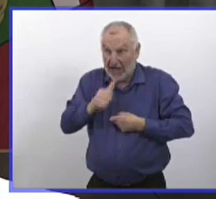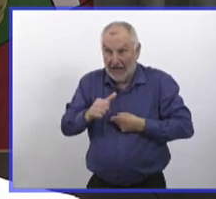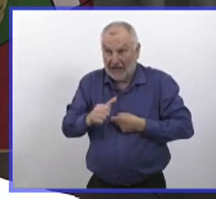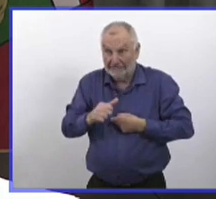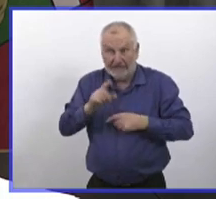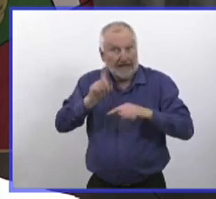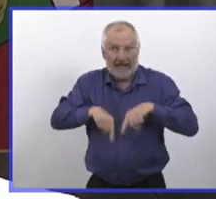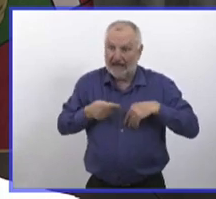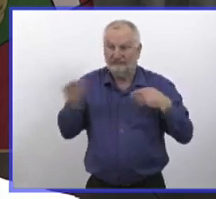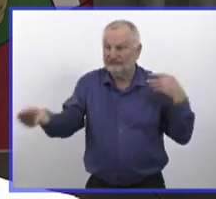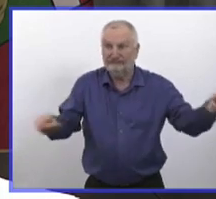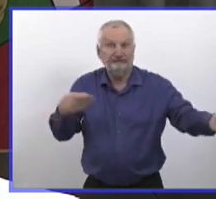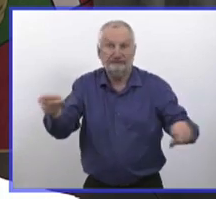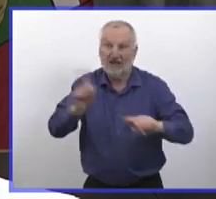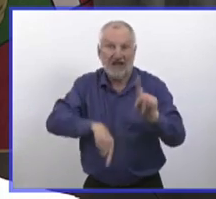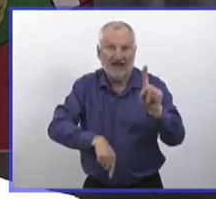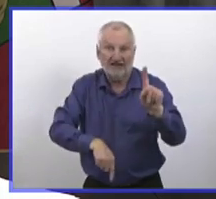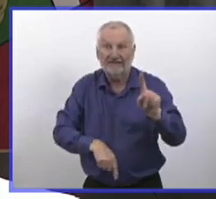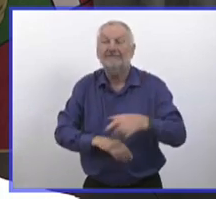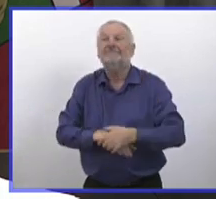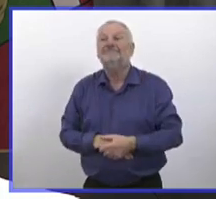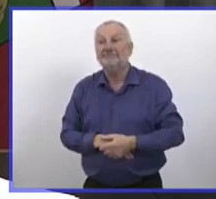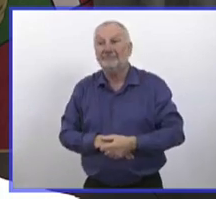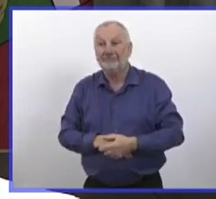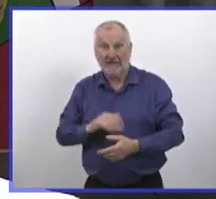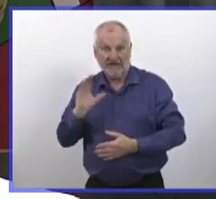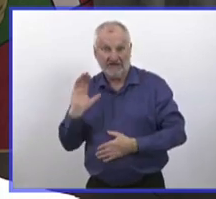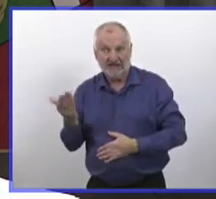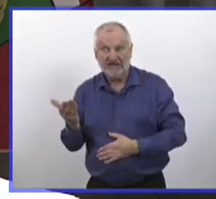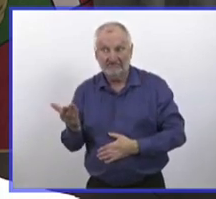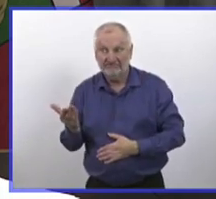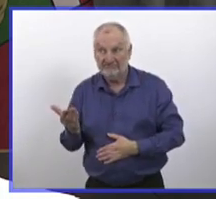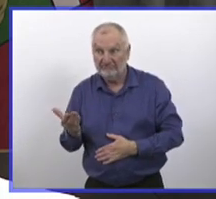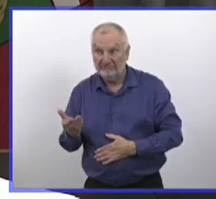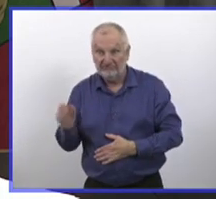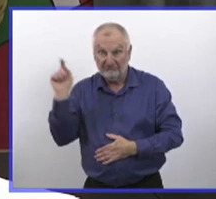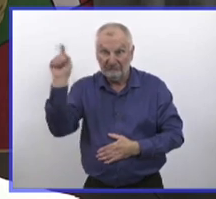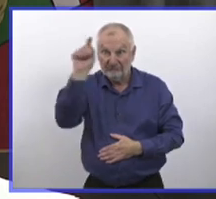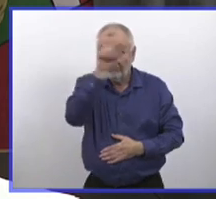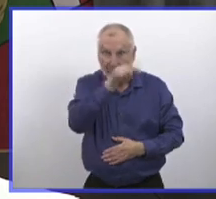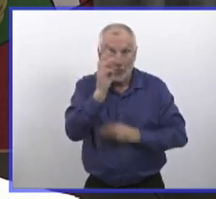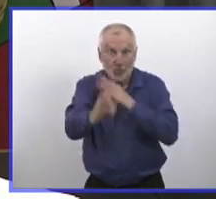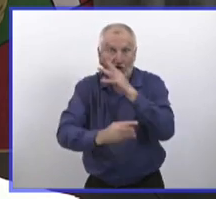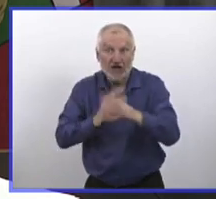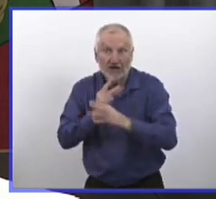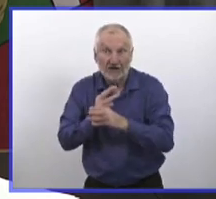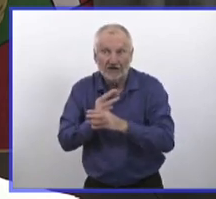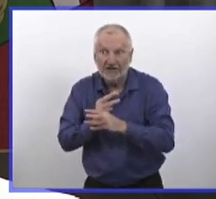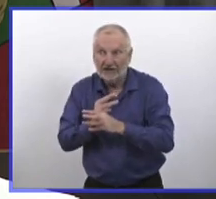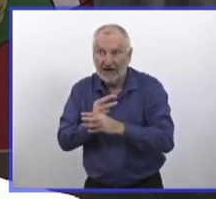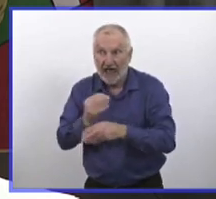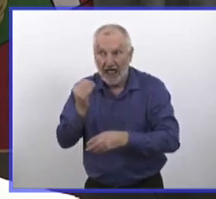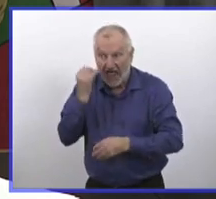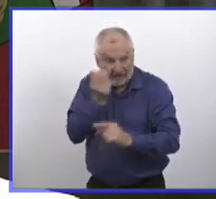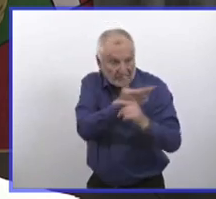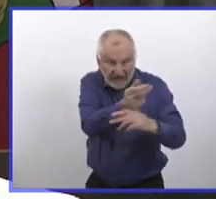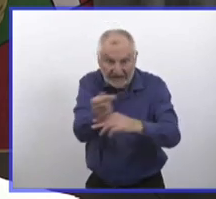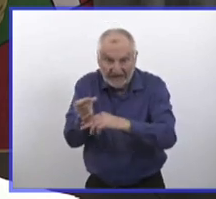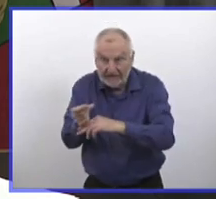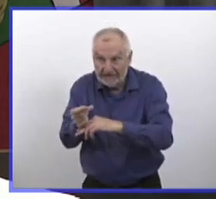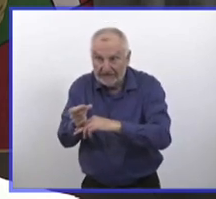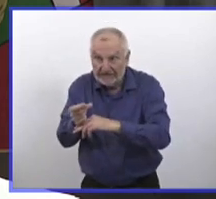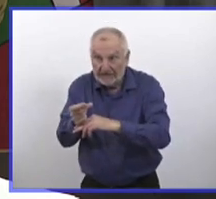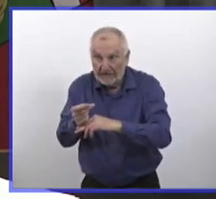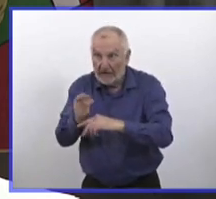And early studies seem to show that there is substantial decrease in the ability to spread the virus to others, although we're still early